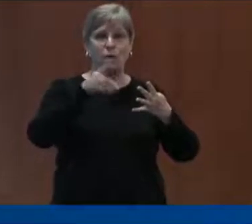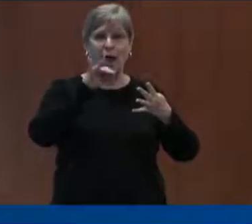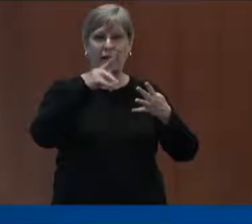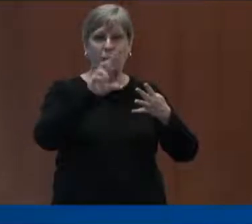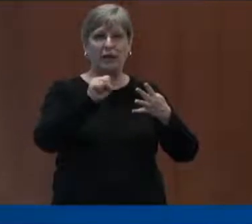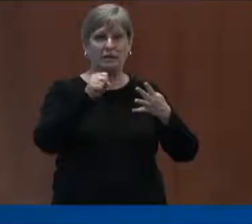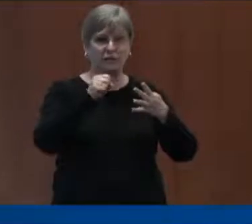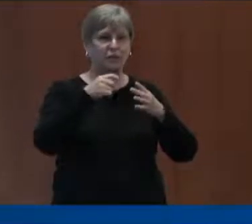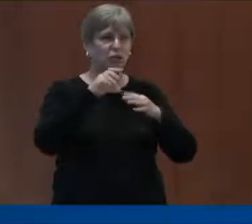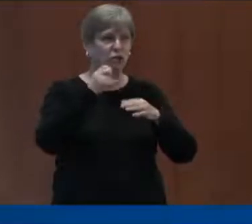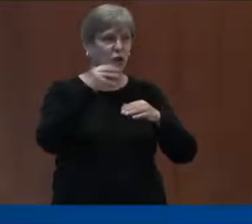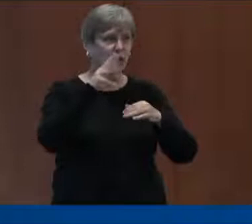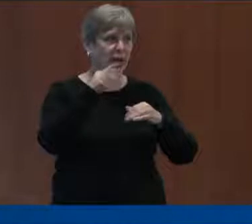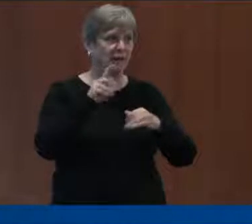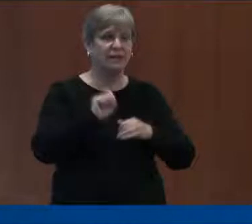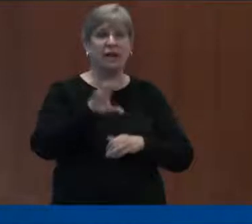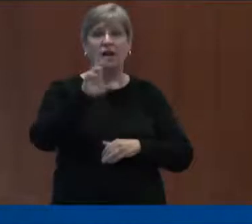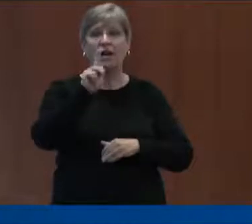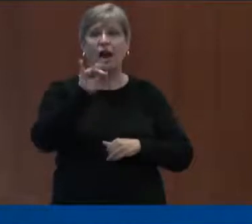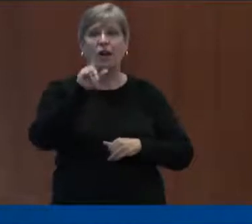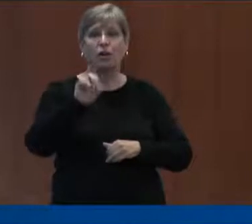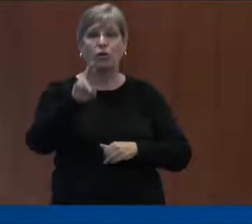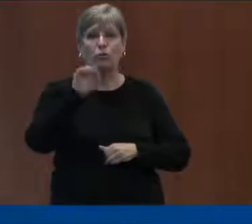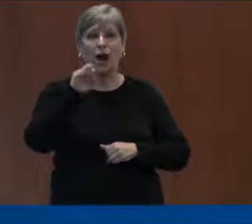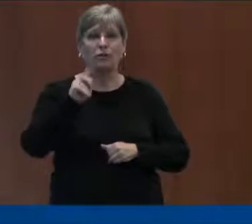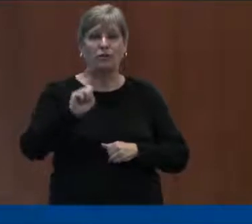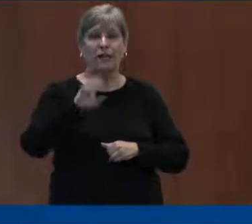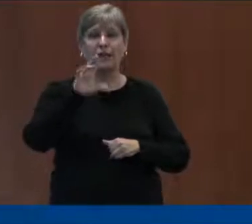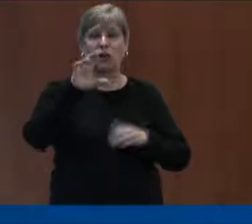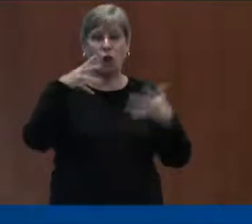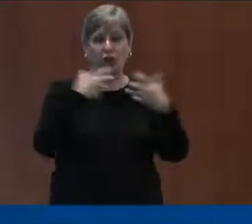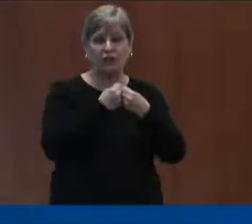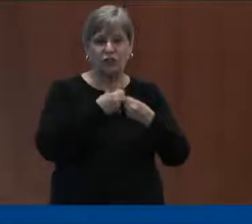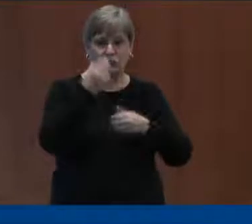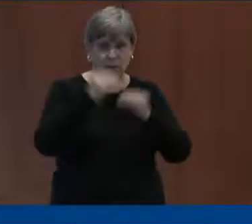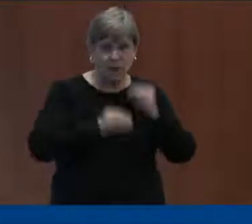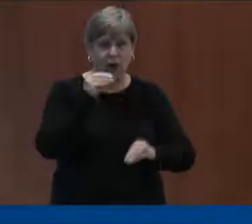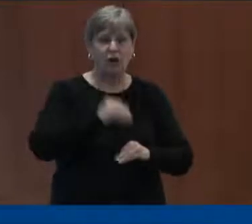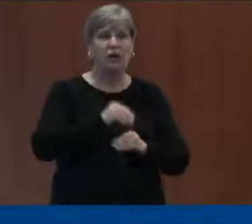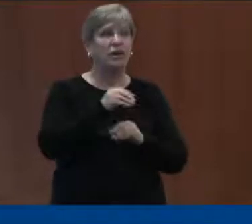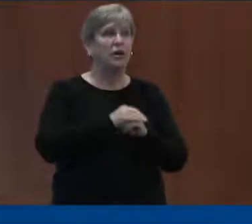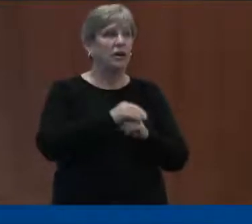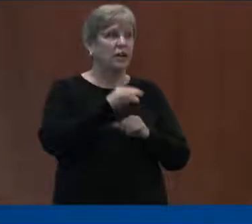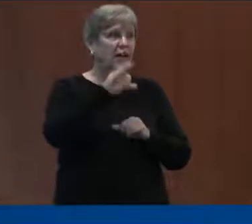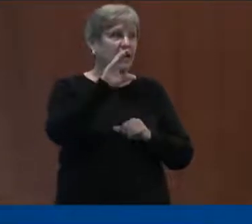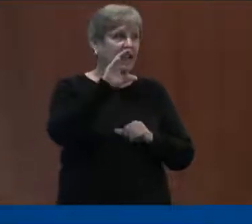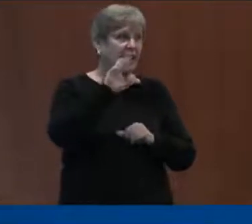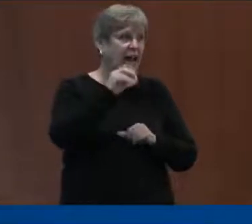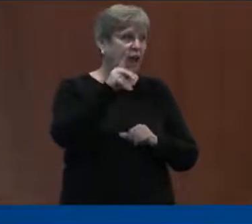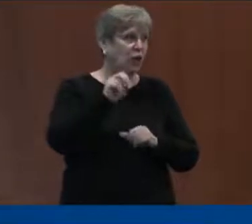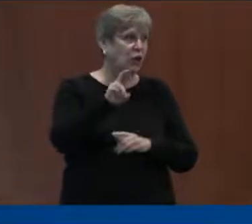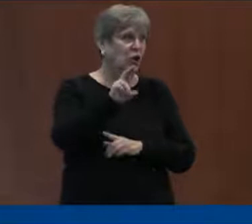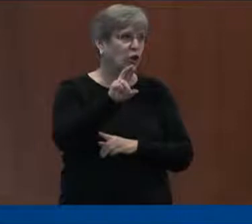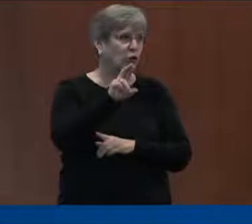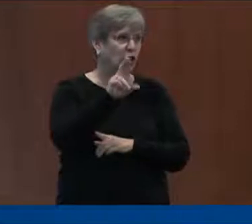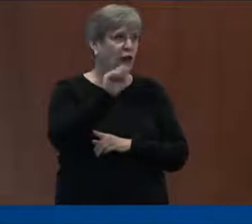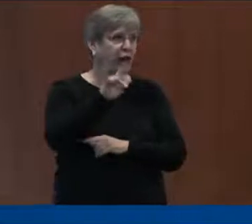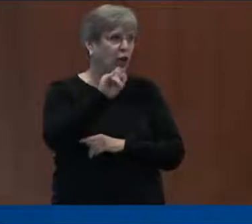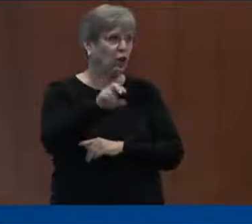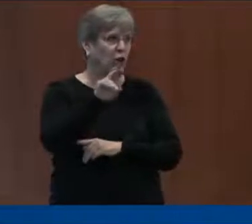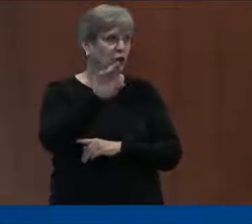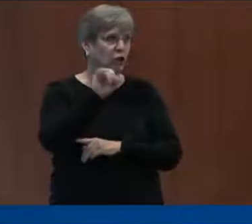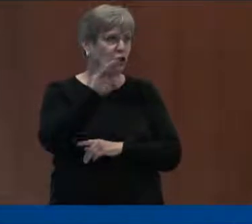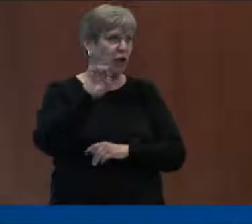Showcase, Kyla Rouse in Collision Repair Technologies, Michaela Chubak, Prepared Speech,